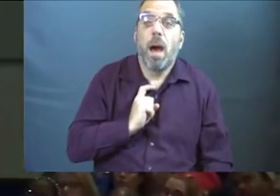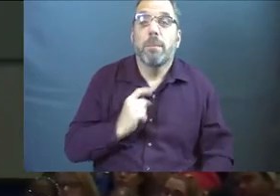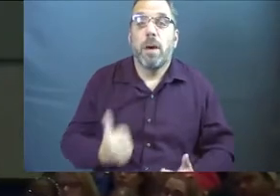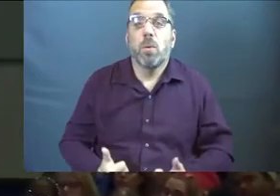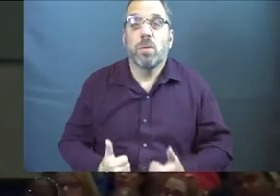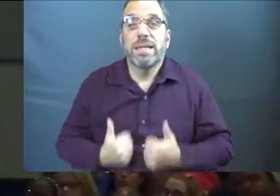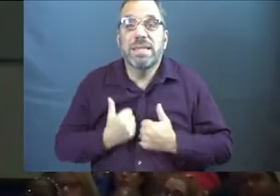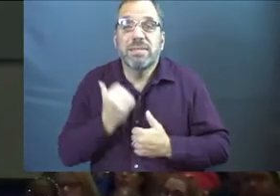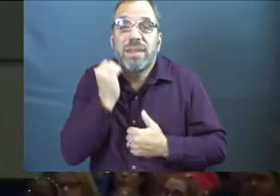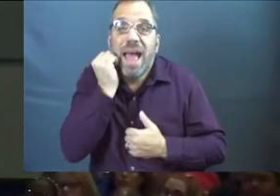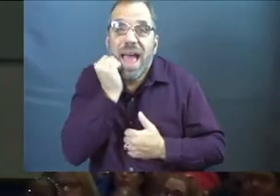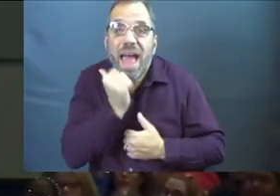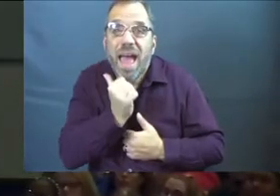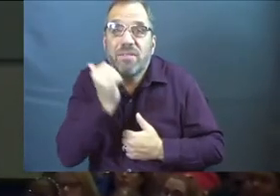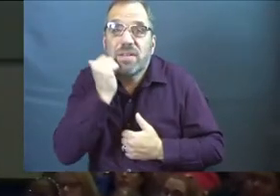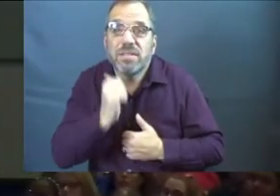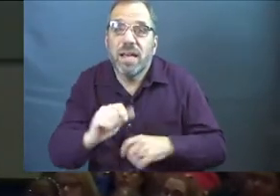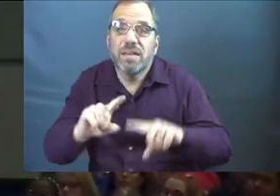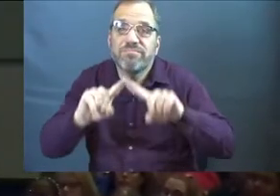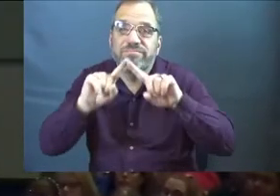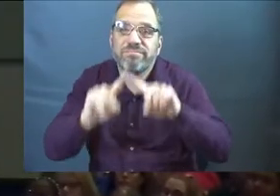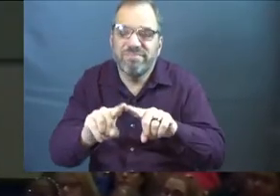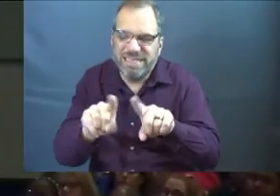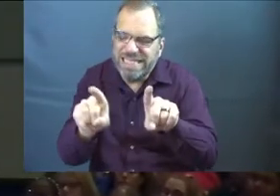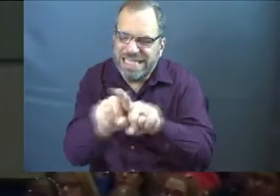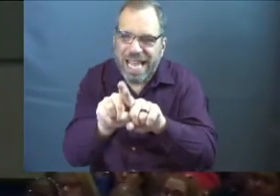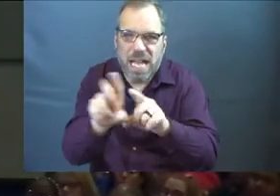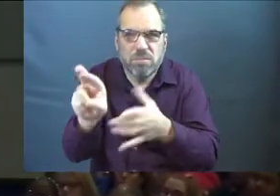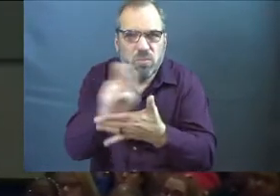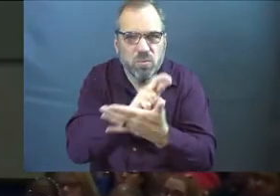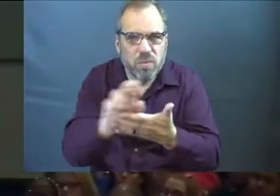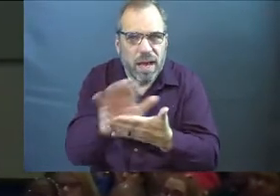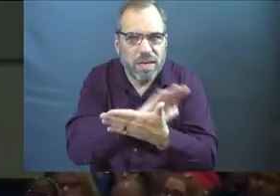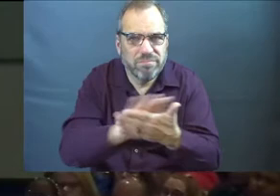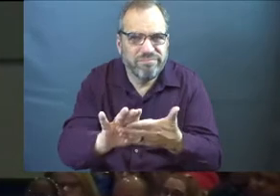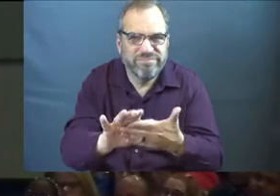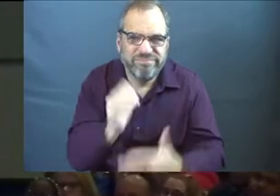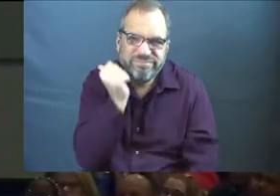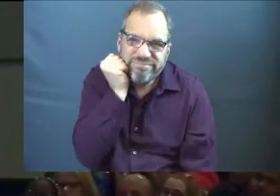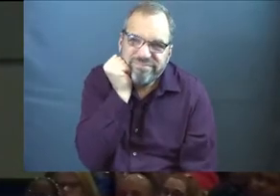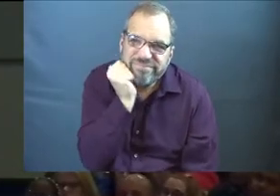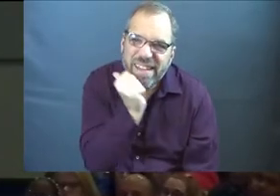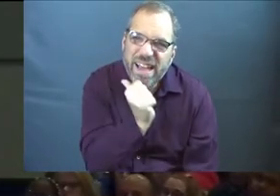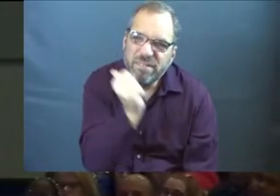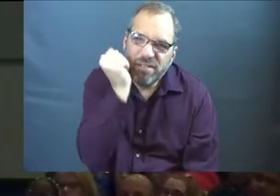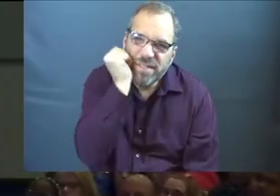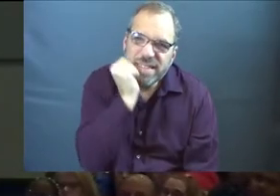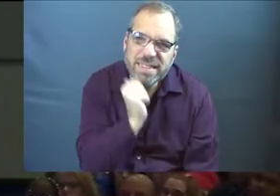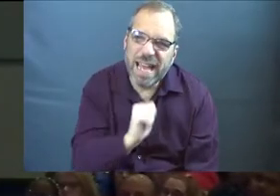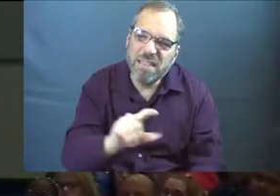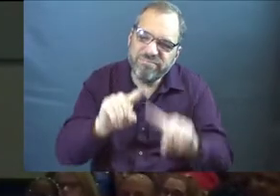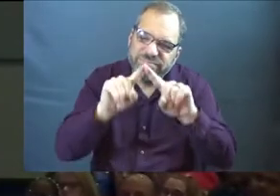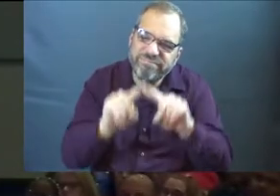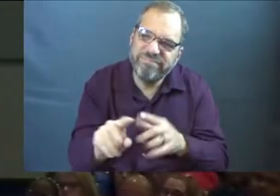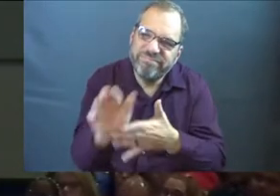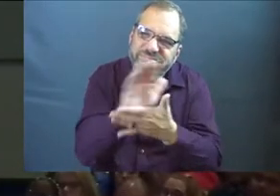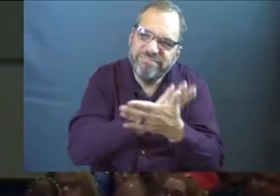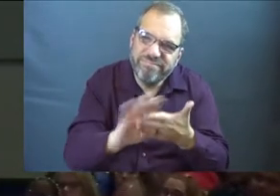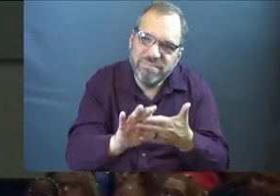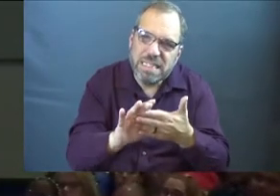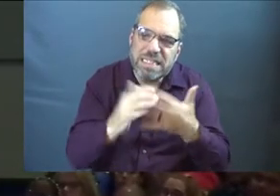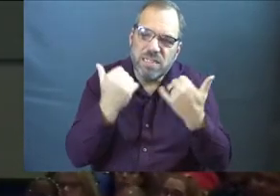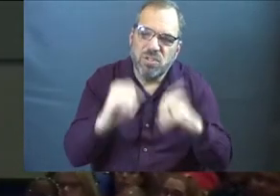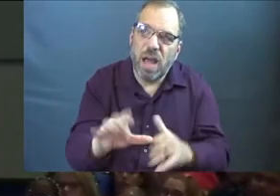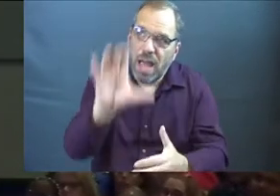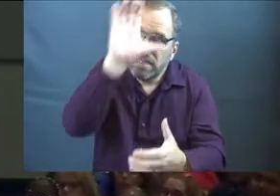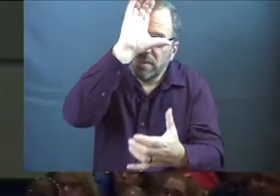live every day leaning on that same righteousness. Every single day of our life is going to be